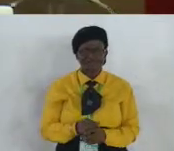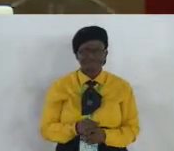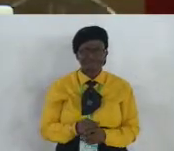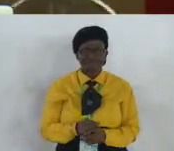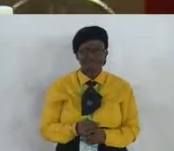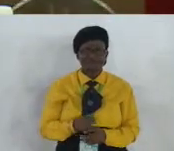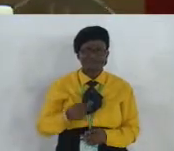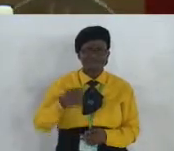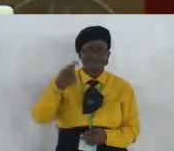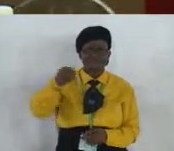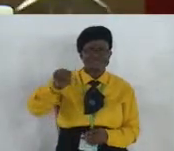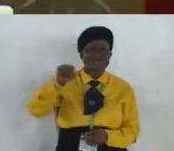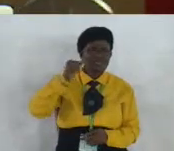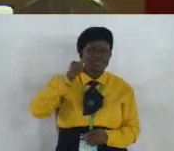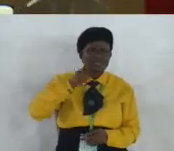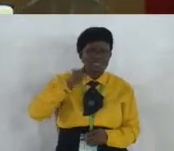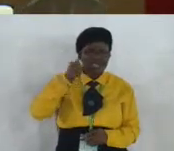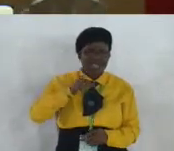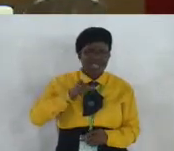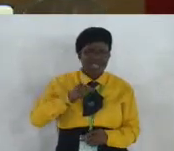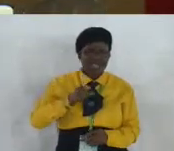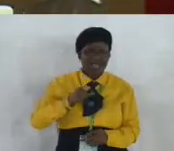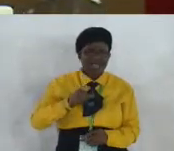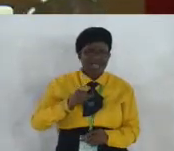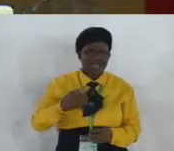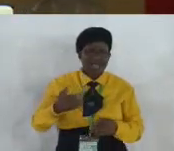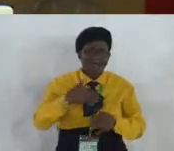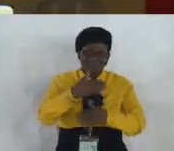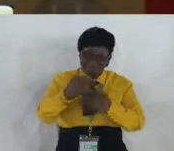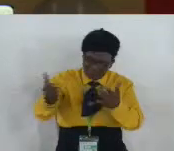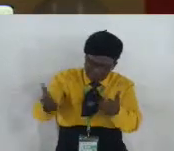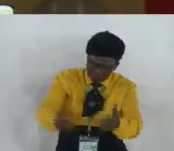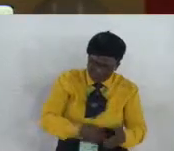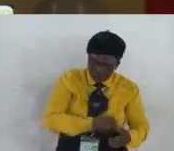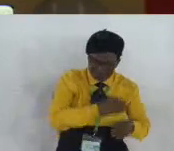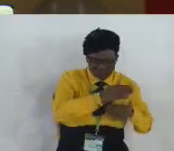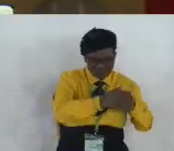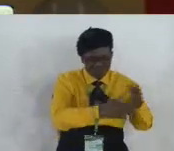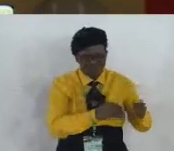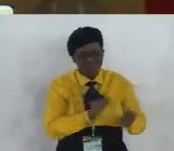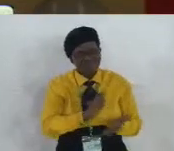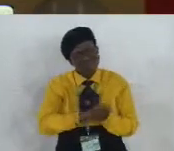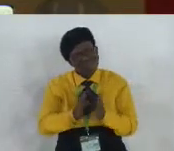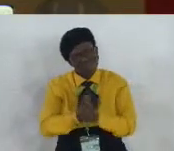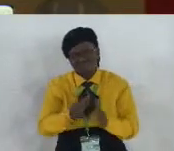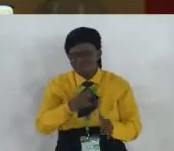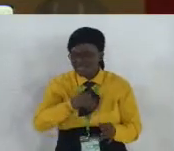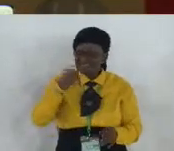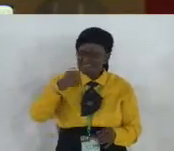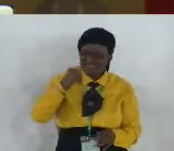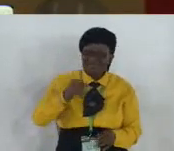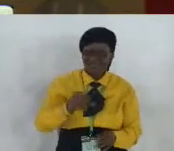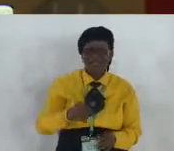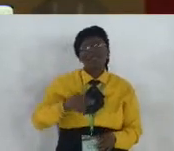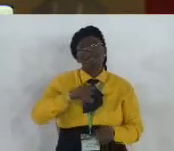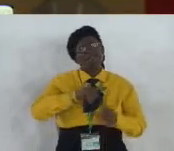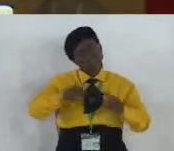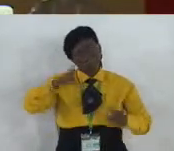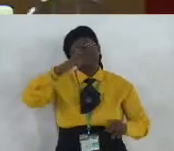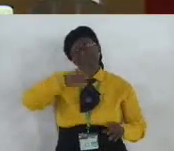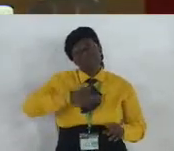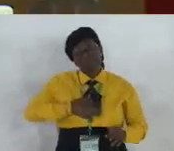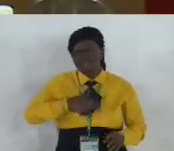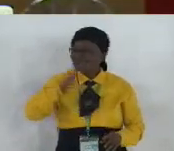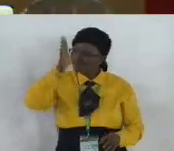The girl packed her papers and said, "But my daddy